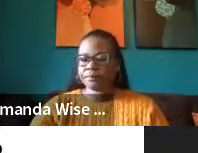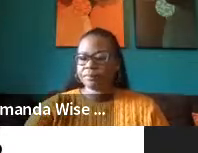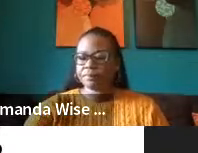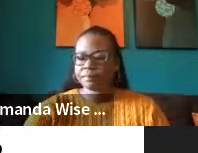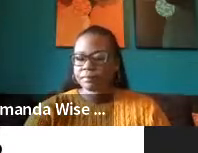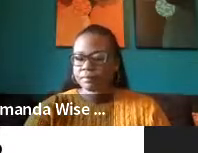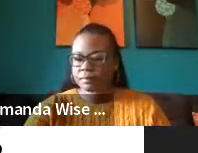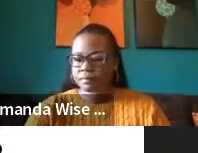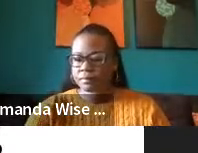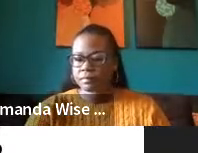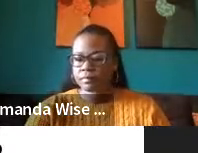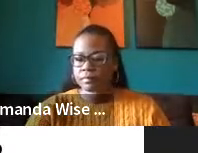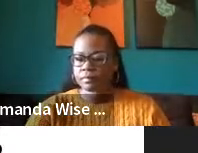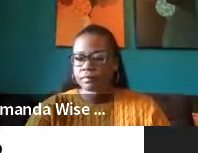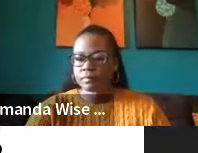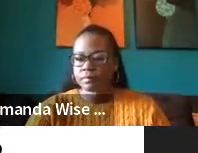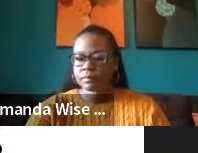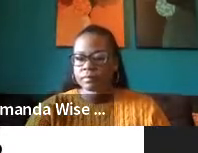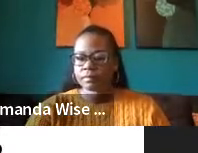everyone?